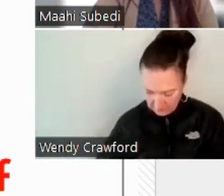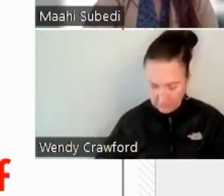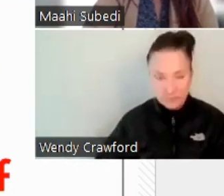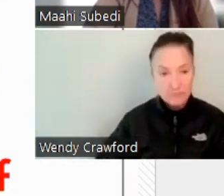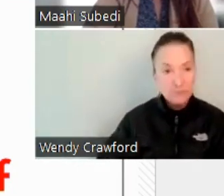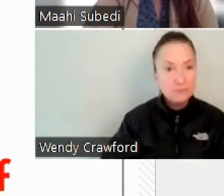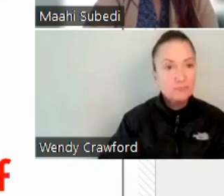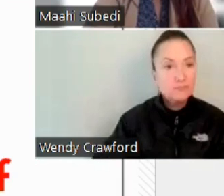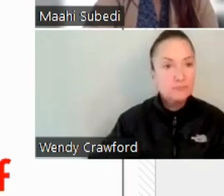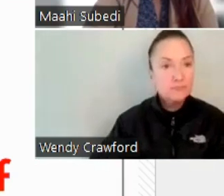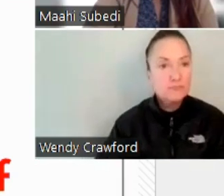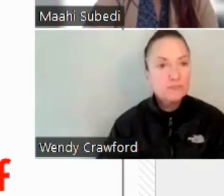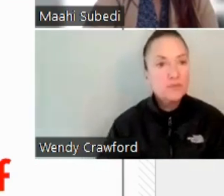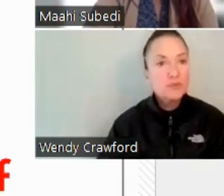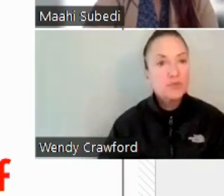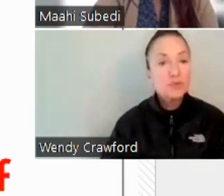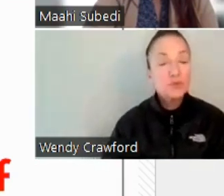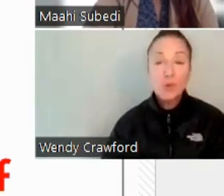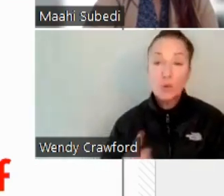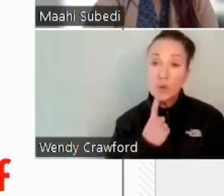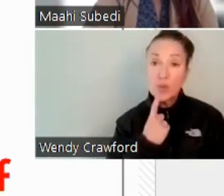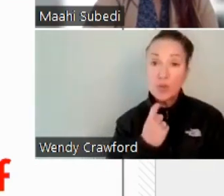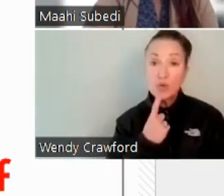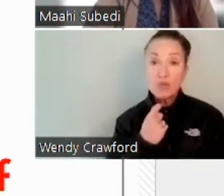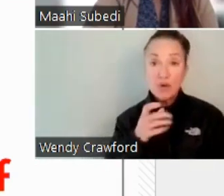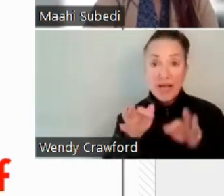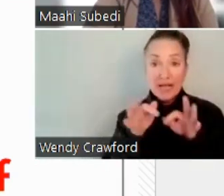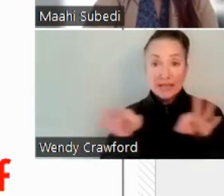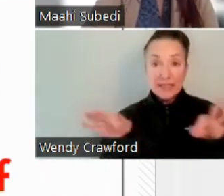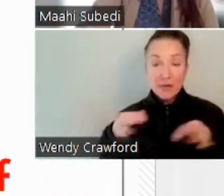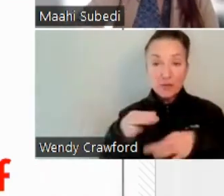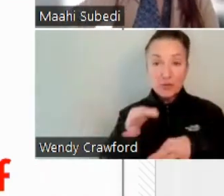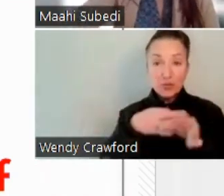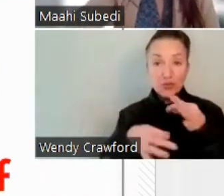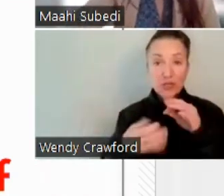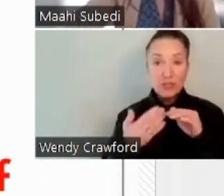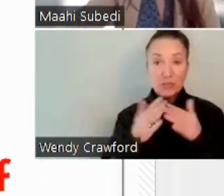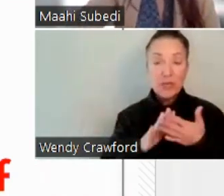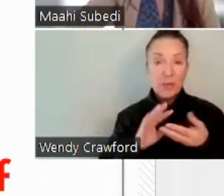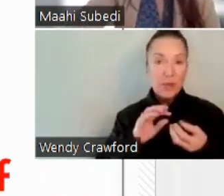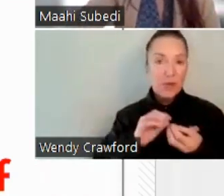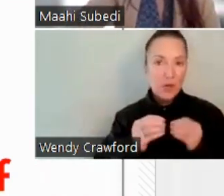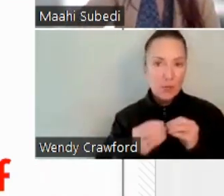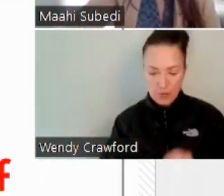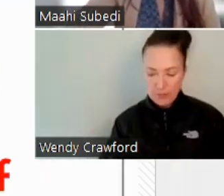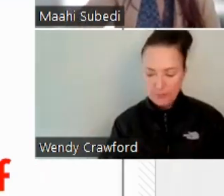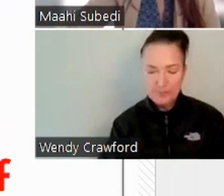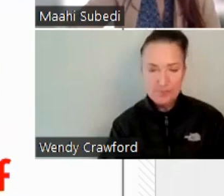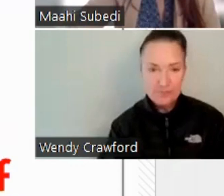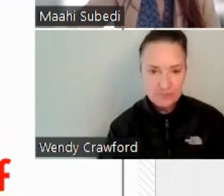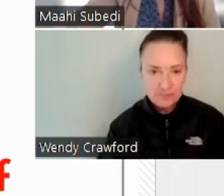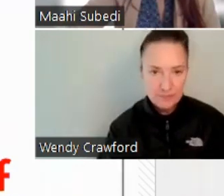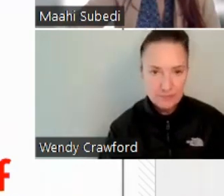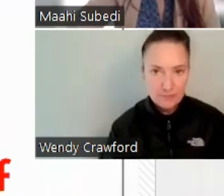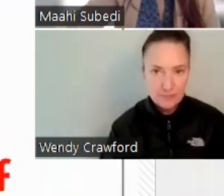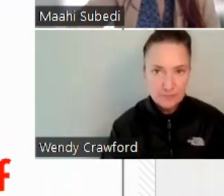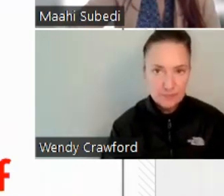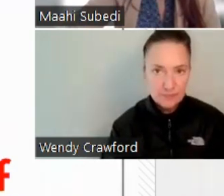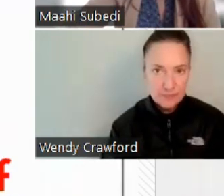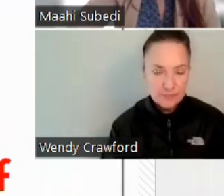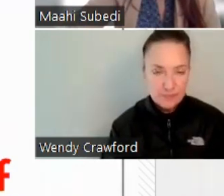put an actual number instead and practice the power of using real numbers